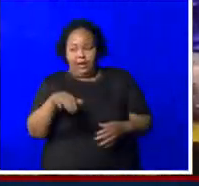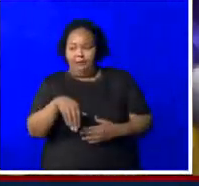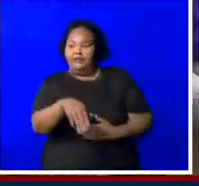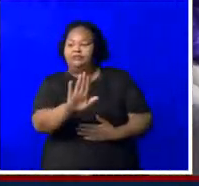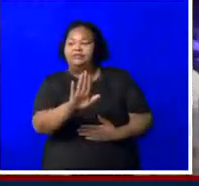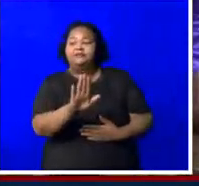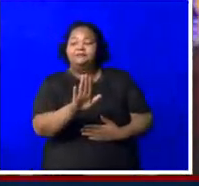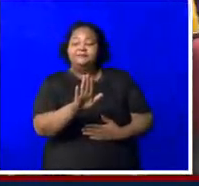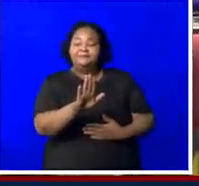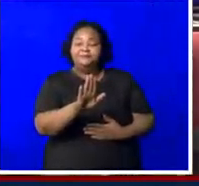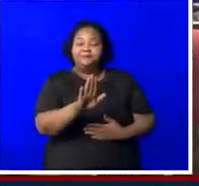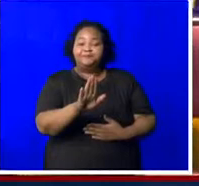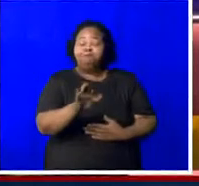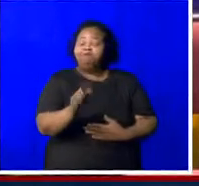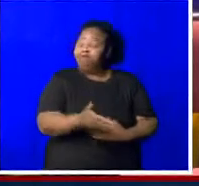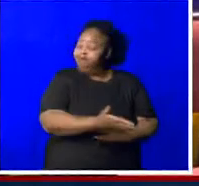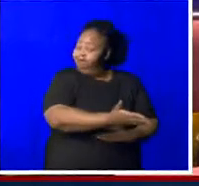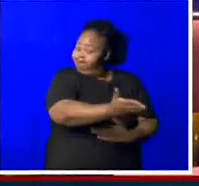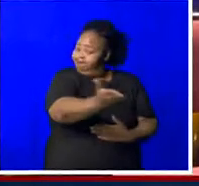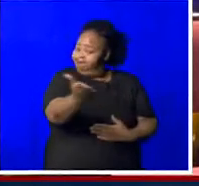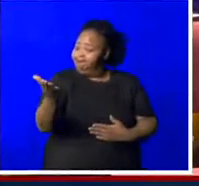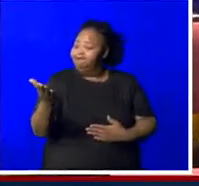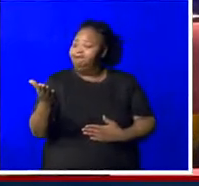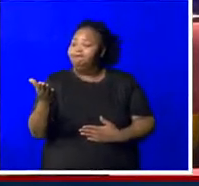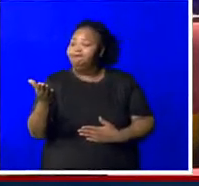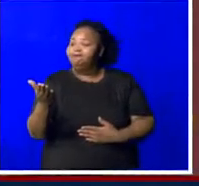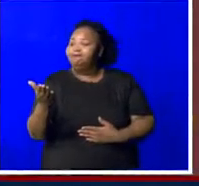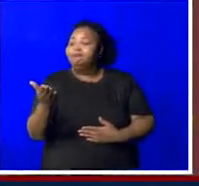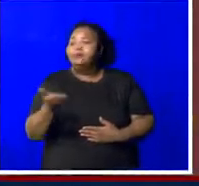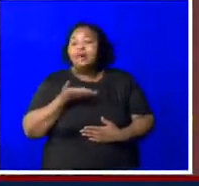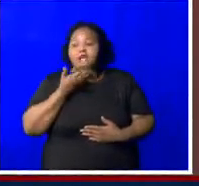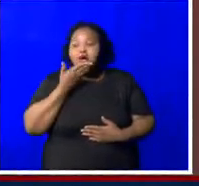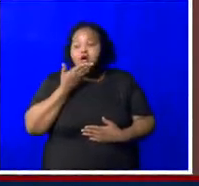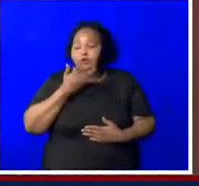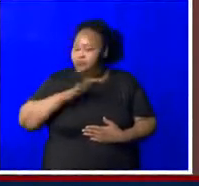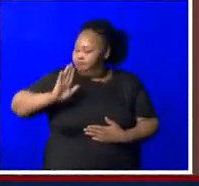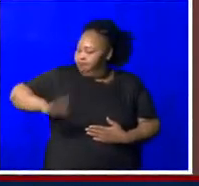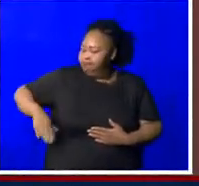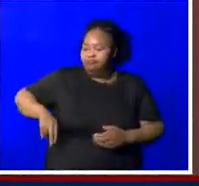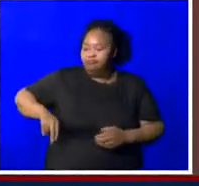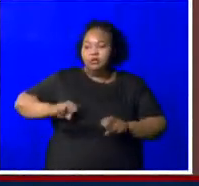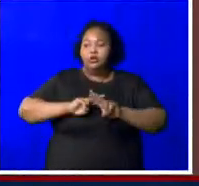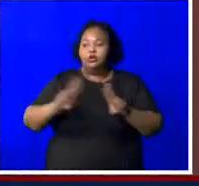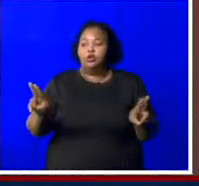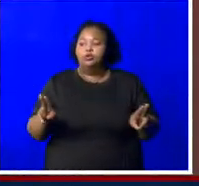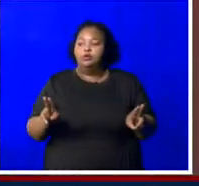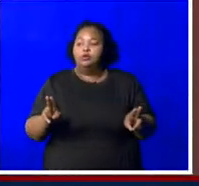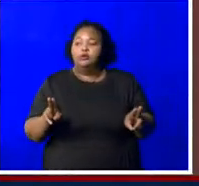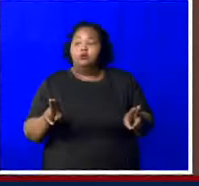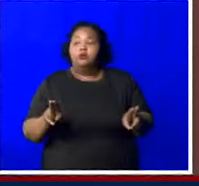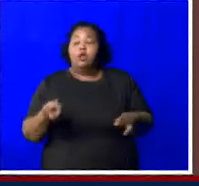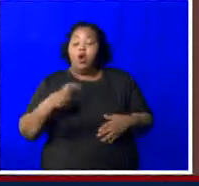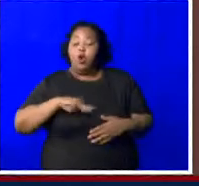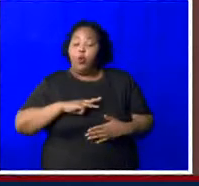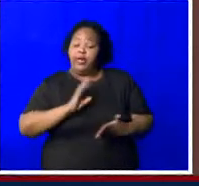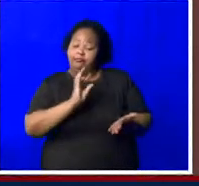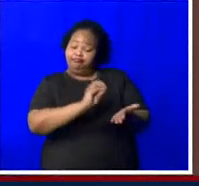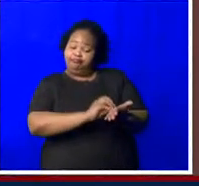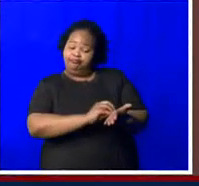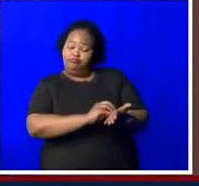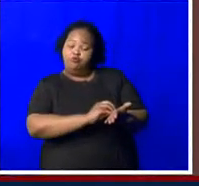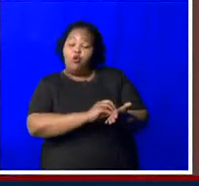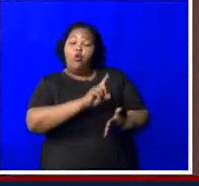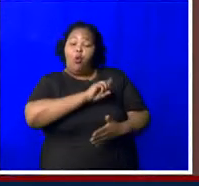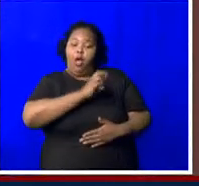world. You better be there to ensure that you're not left behind. We are here to try and assist you to have that